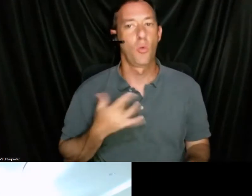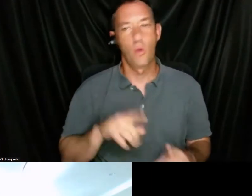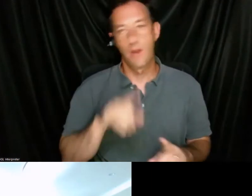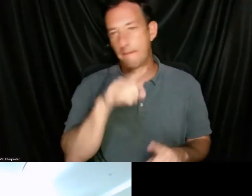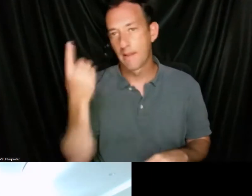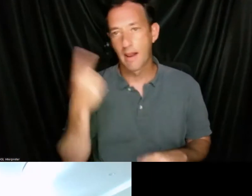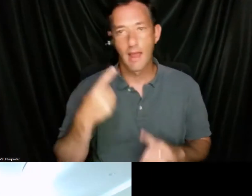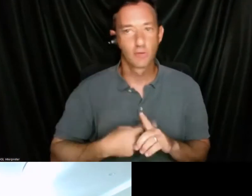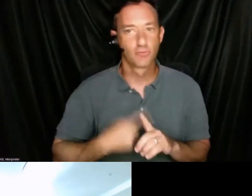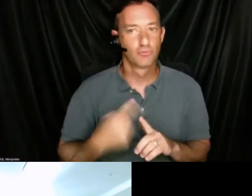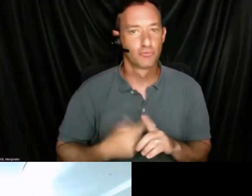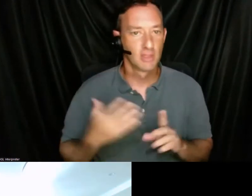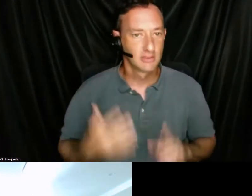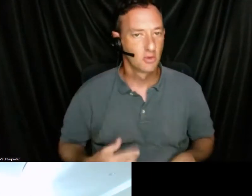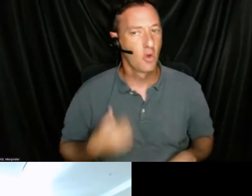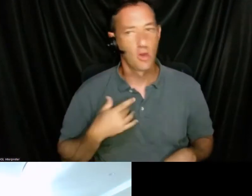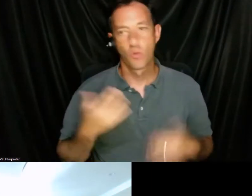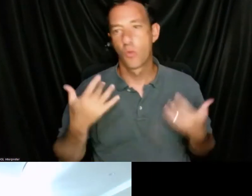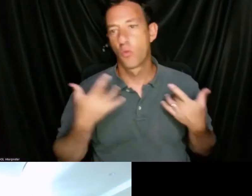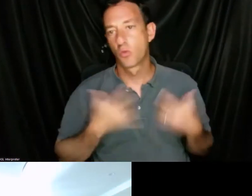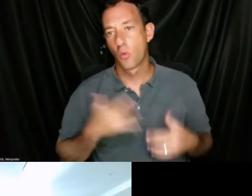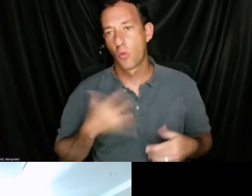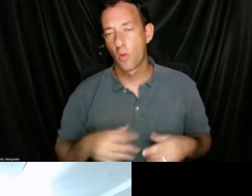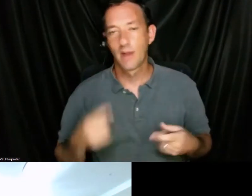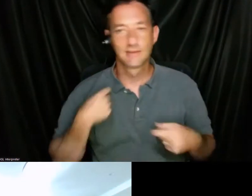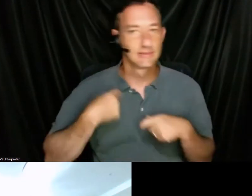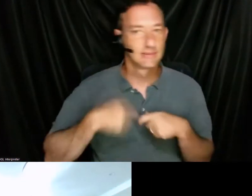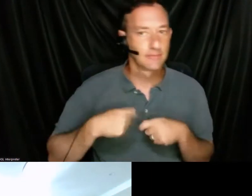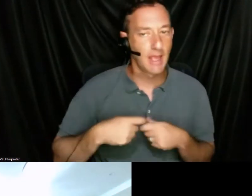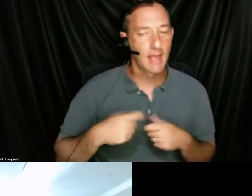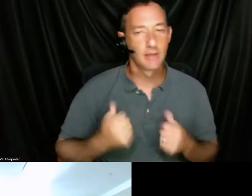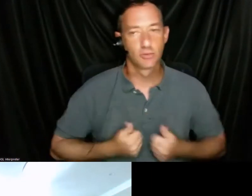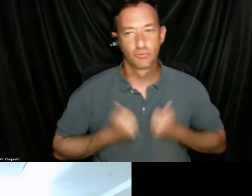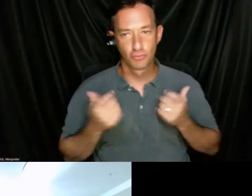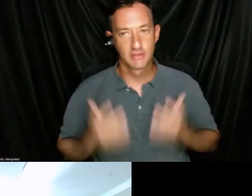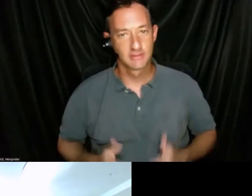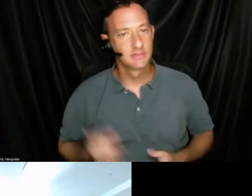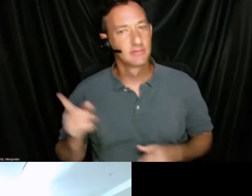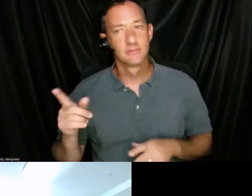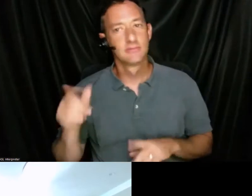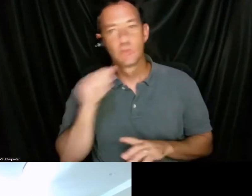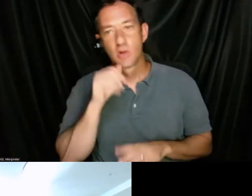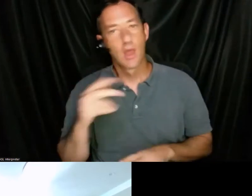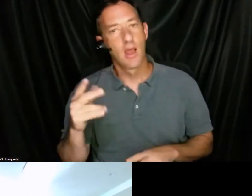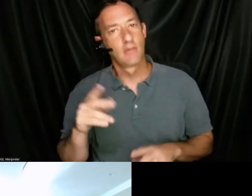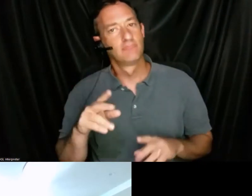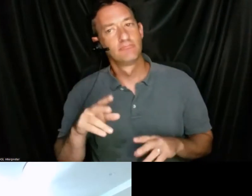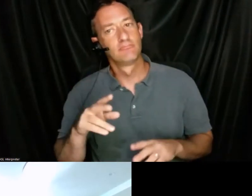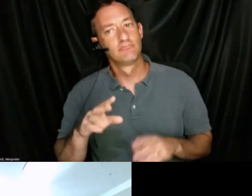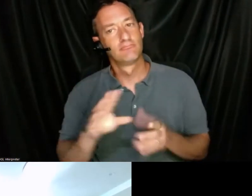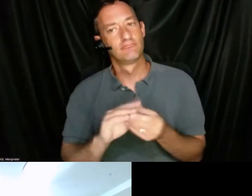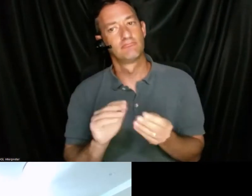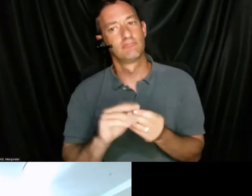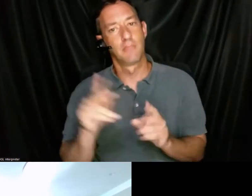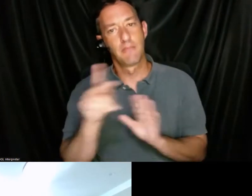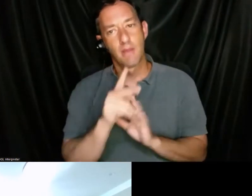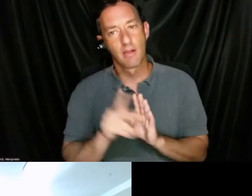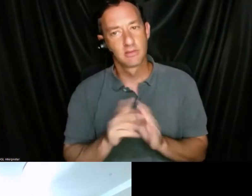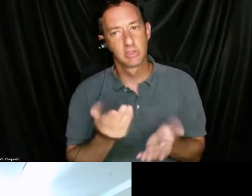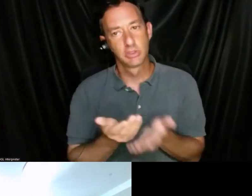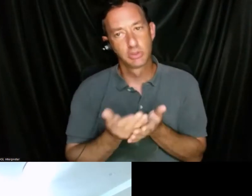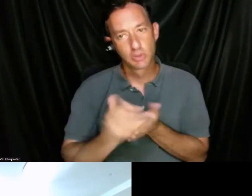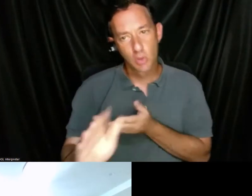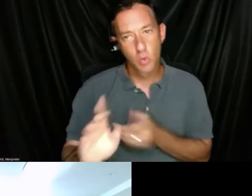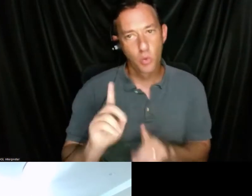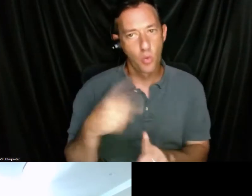I don't want Hispanic residents, or they're not using a policy that explicitly excludes only Black residents,